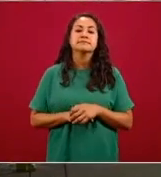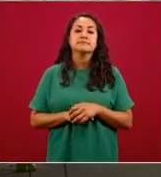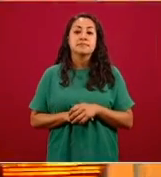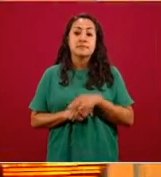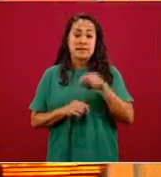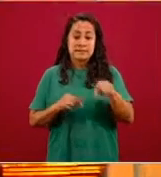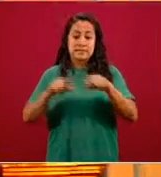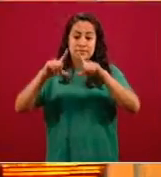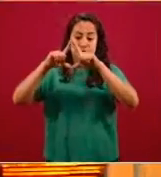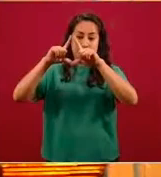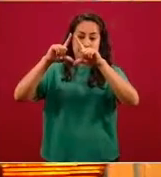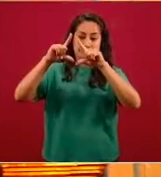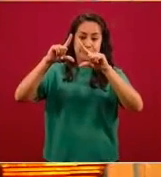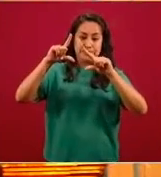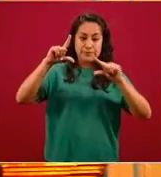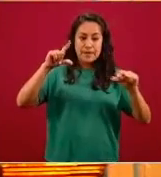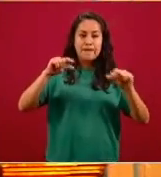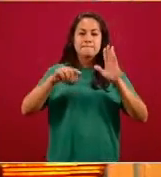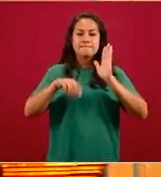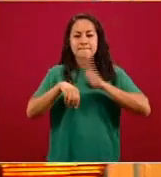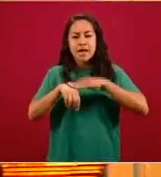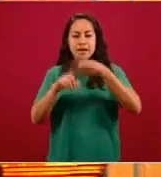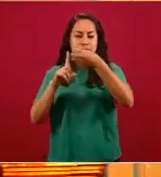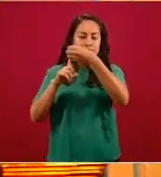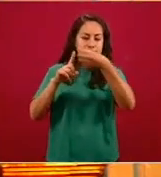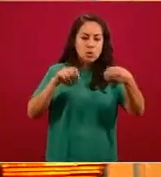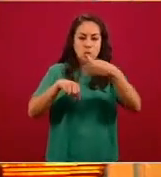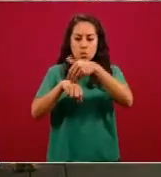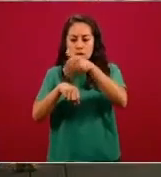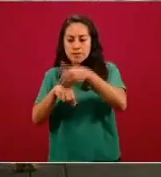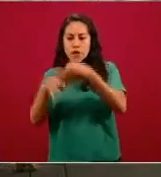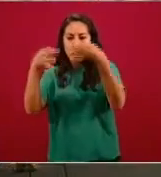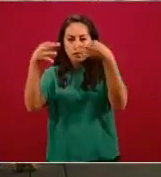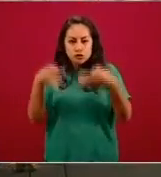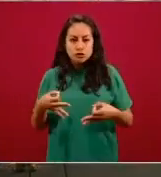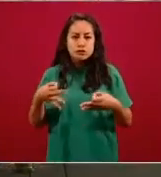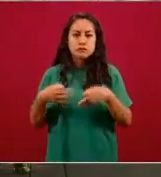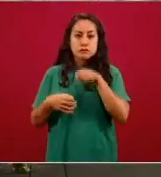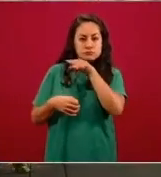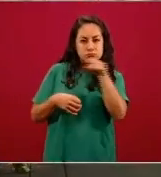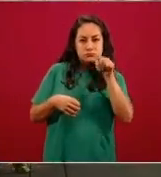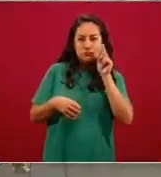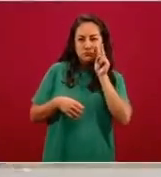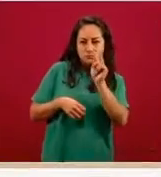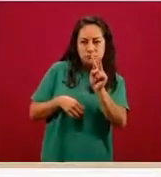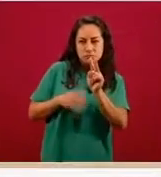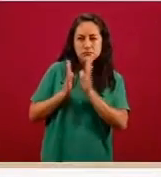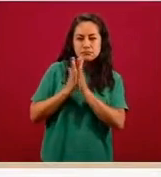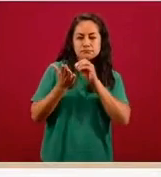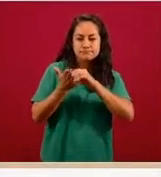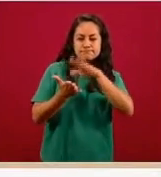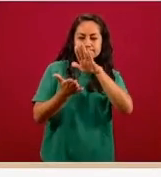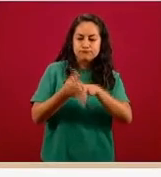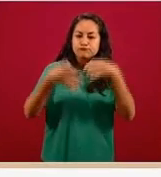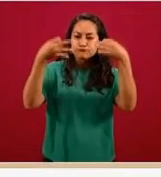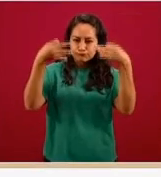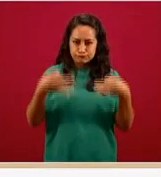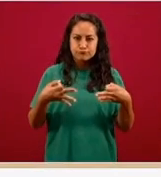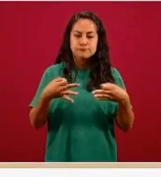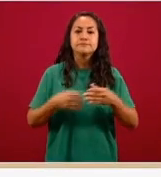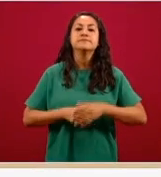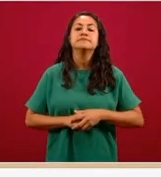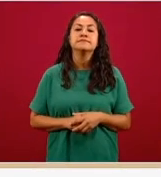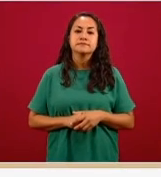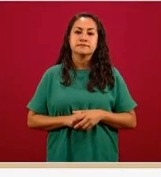highest concentrations. This same data can be observed in the form of a bar graph, so you can have a look